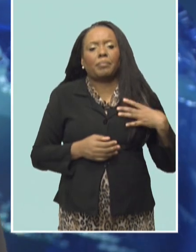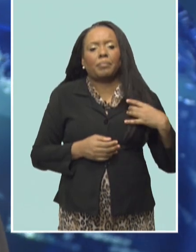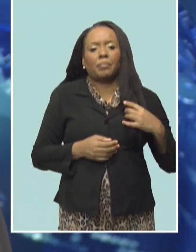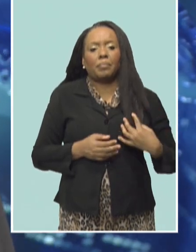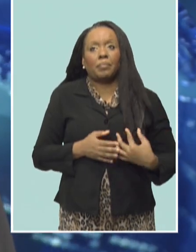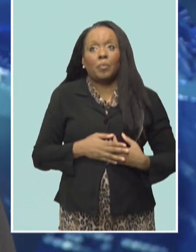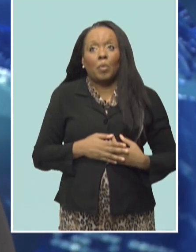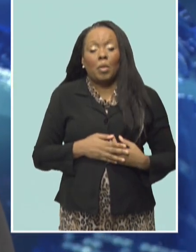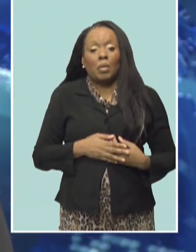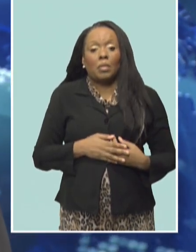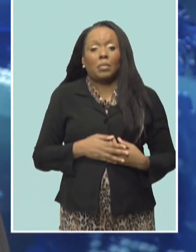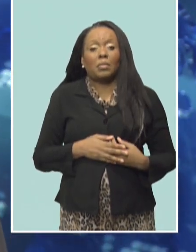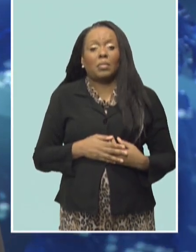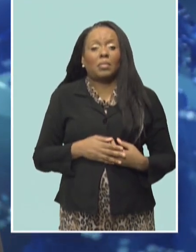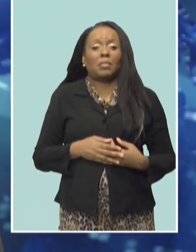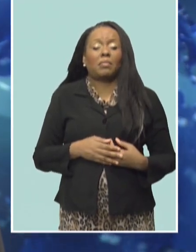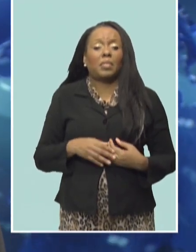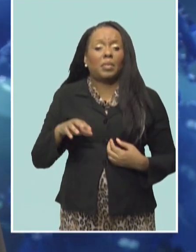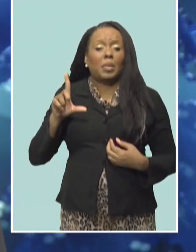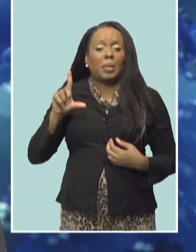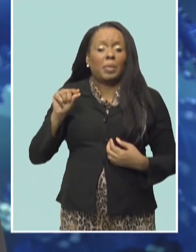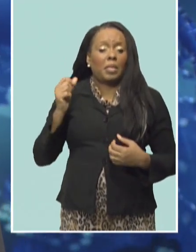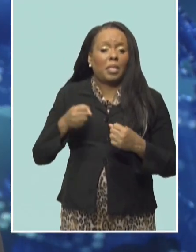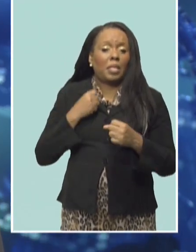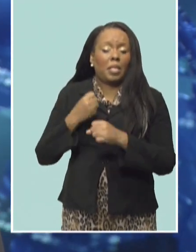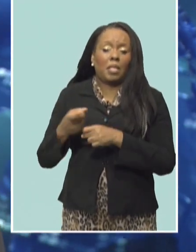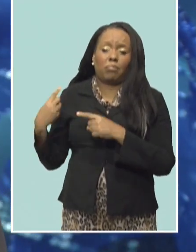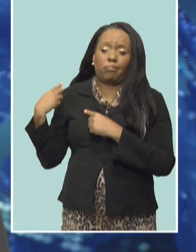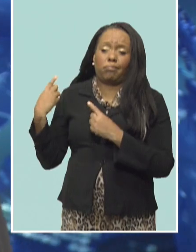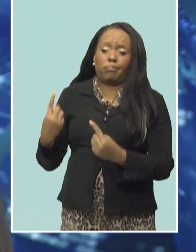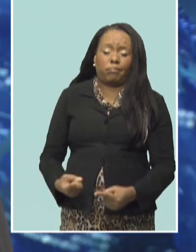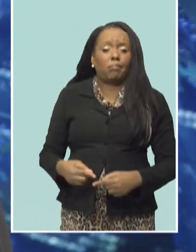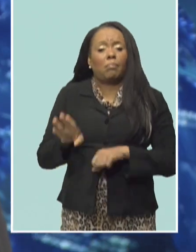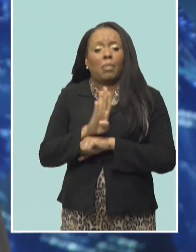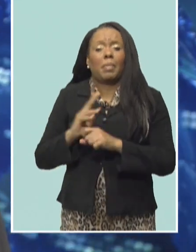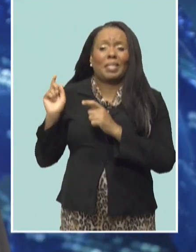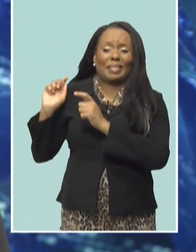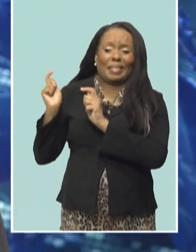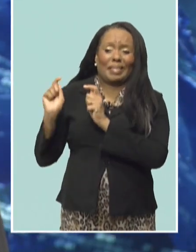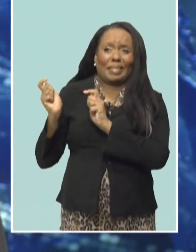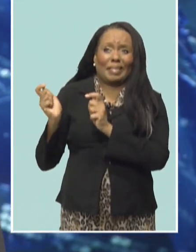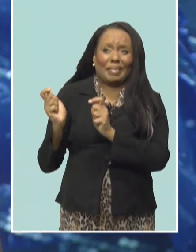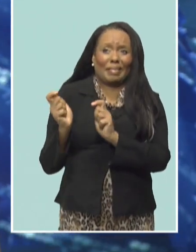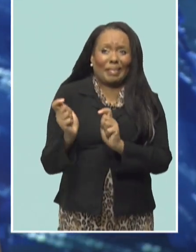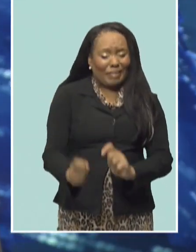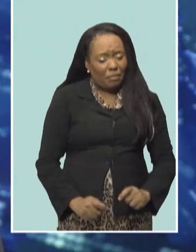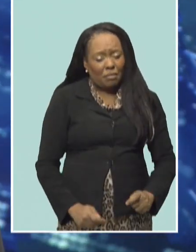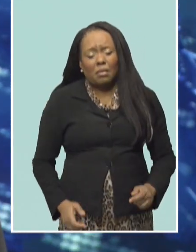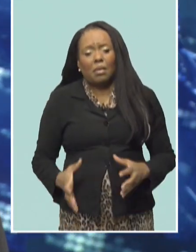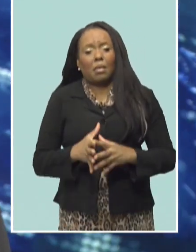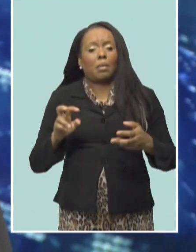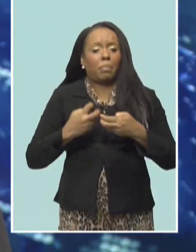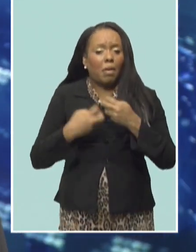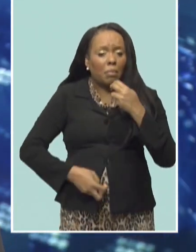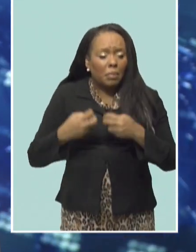Barbados has changed a lot over the last 20 years. And we've been having a lot of problems, from gun